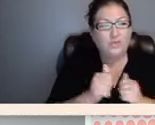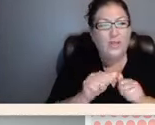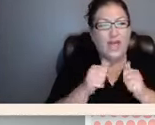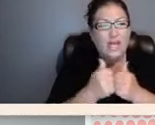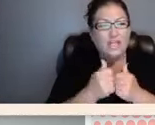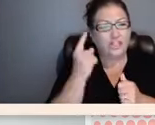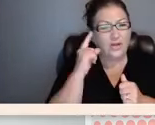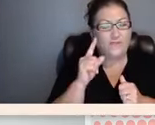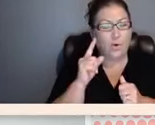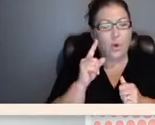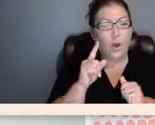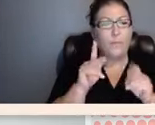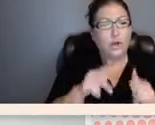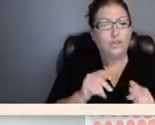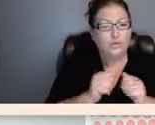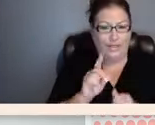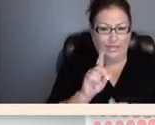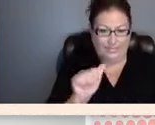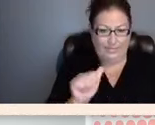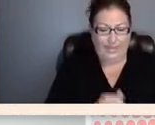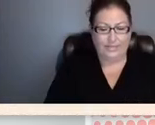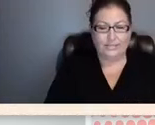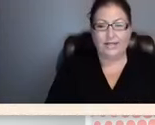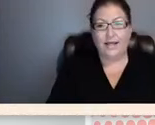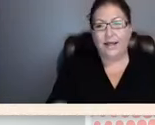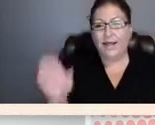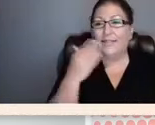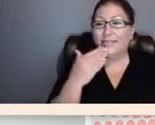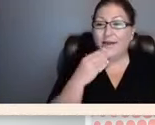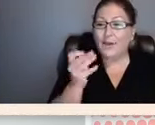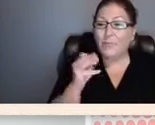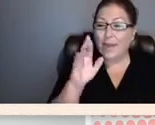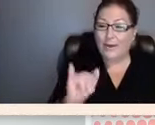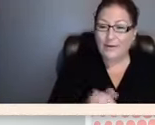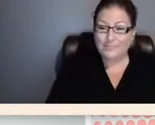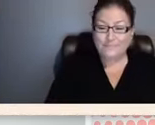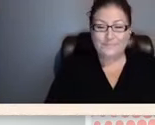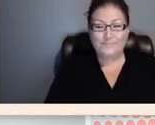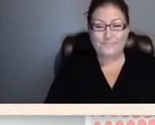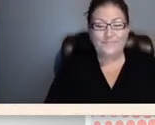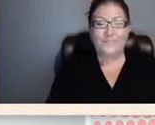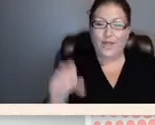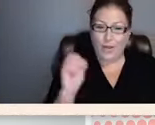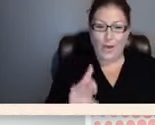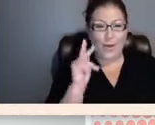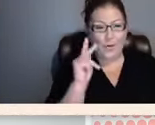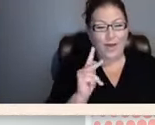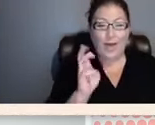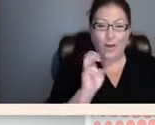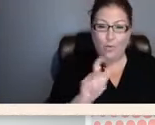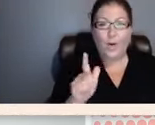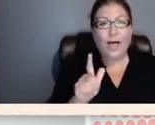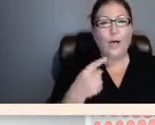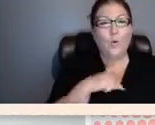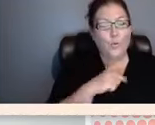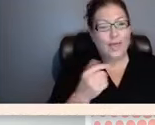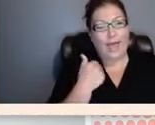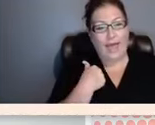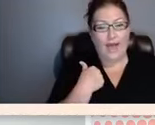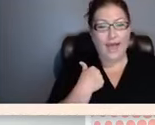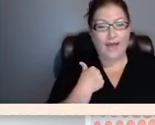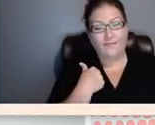Disabilities. Hey, thank you, Mary. All right. Well, we have a, oh no,